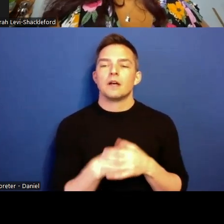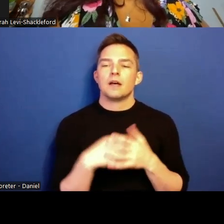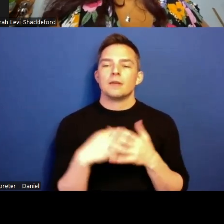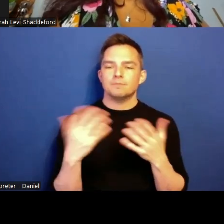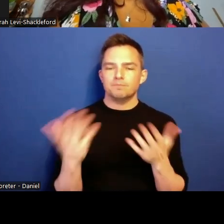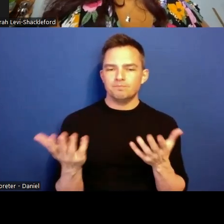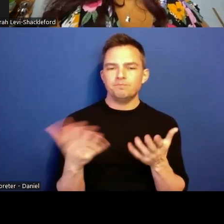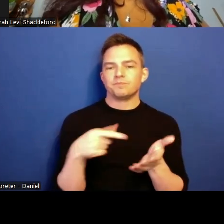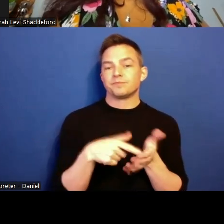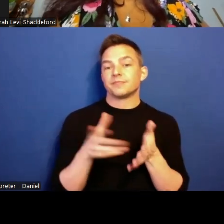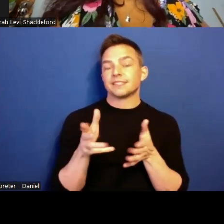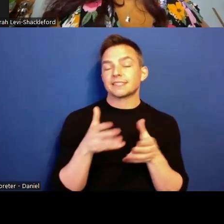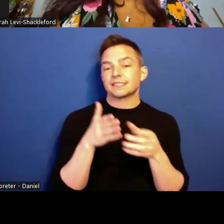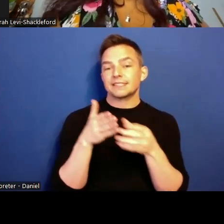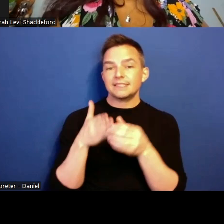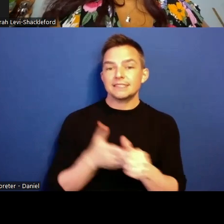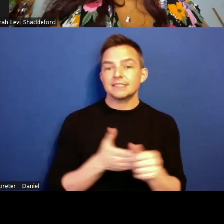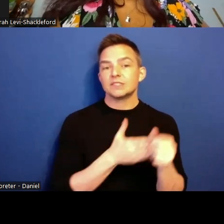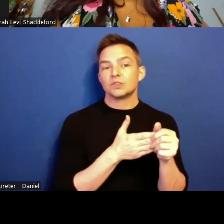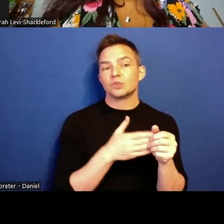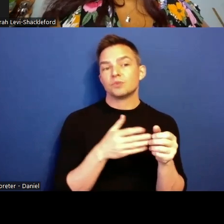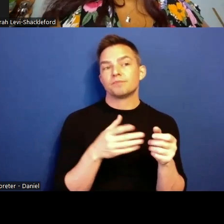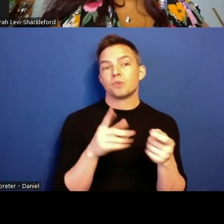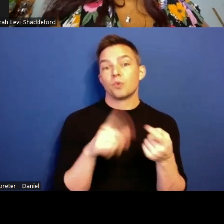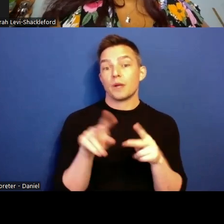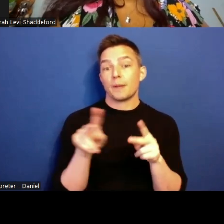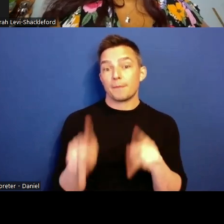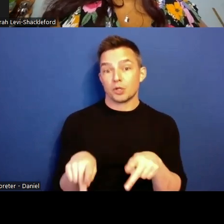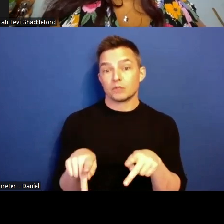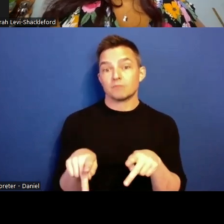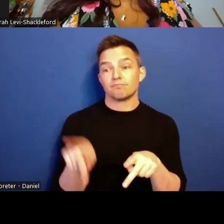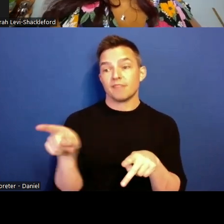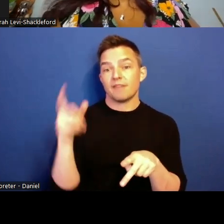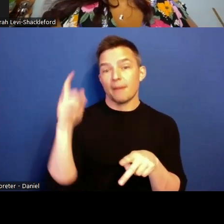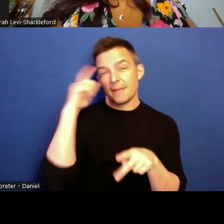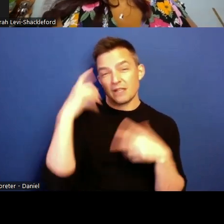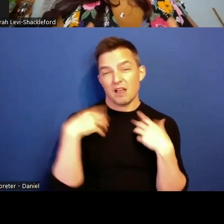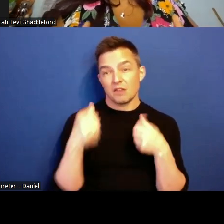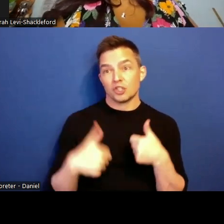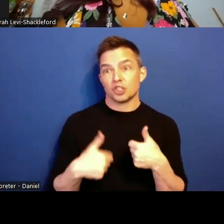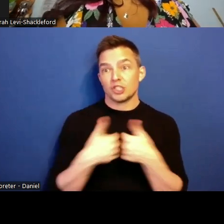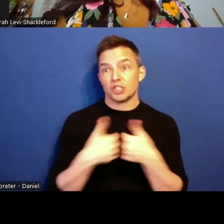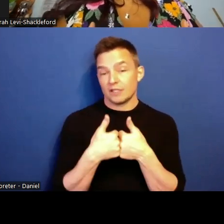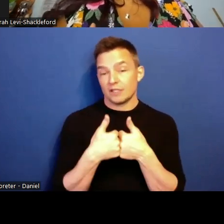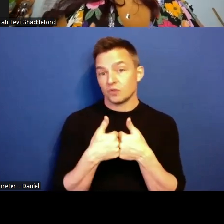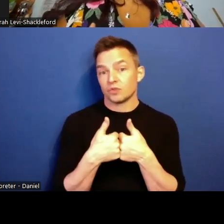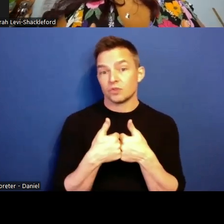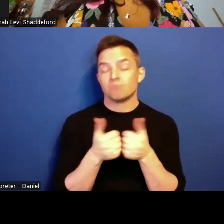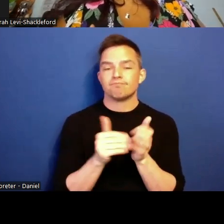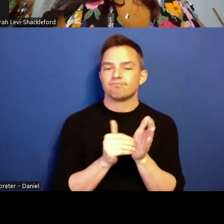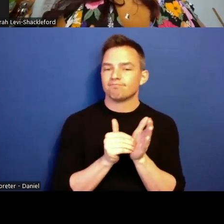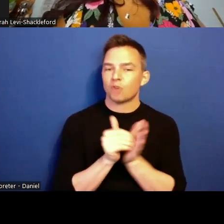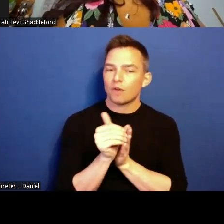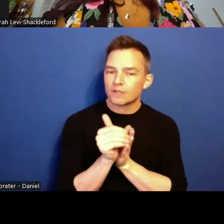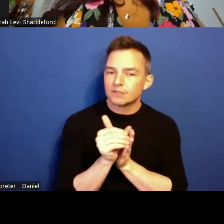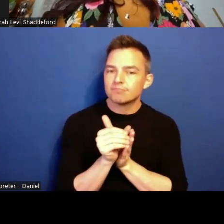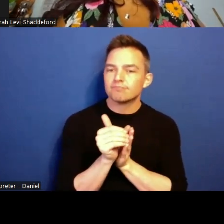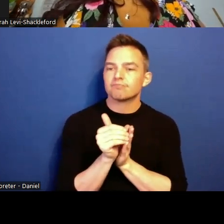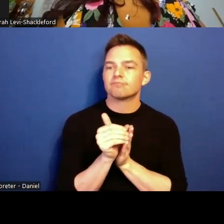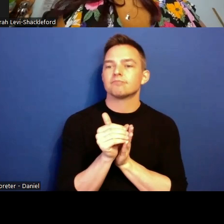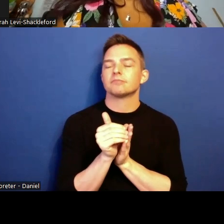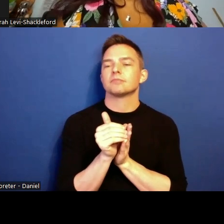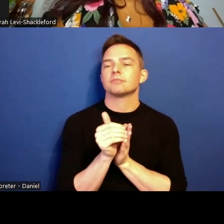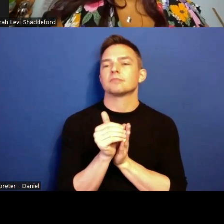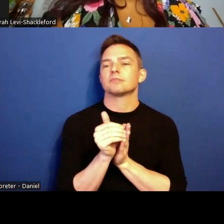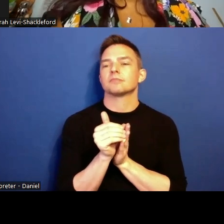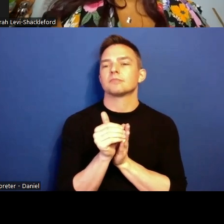this leads to when a person is having a mental health challenge, and often a